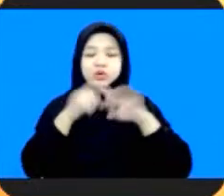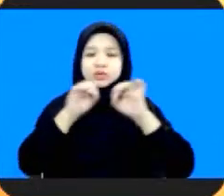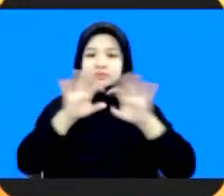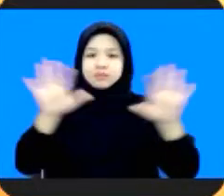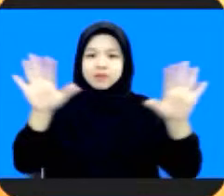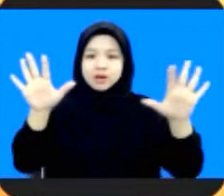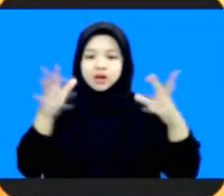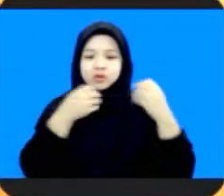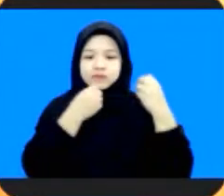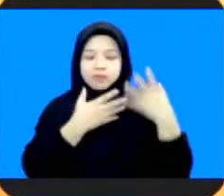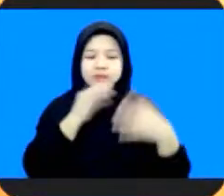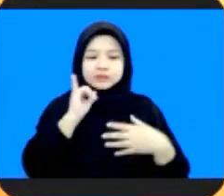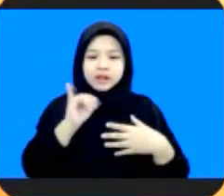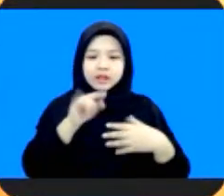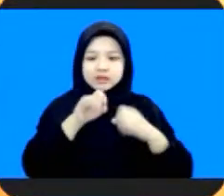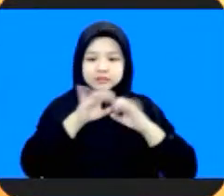of